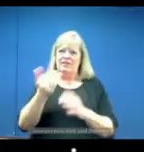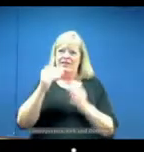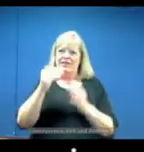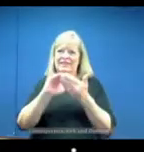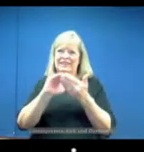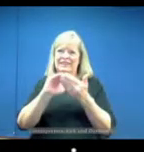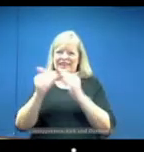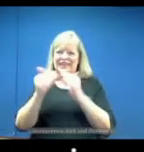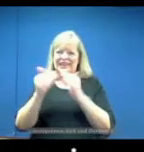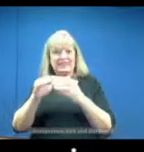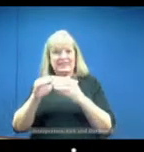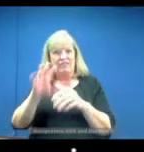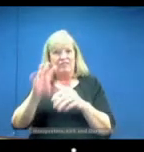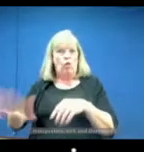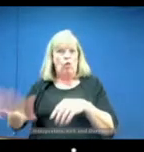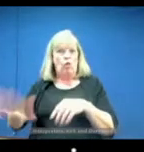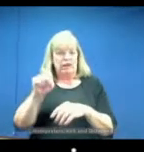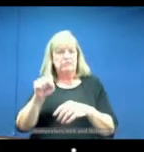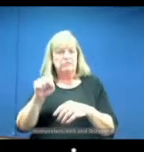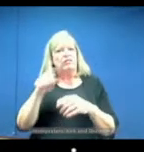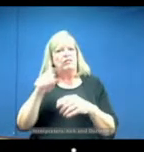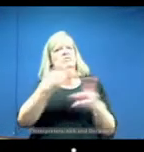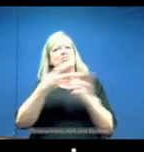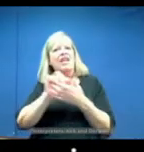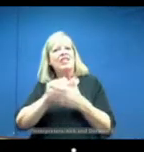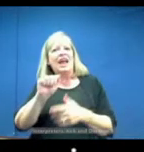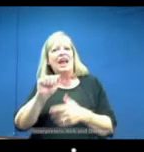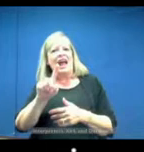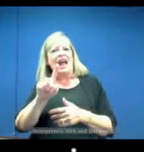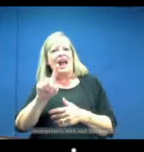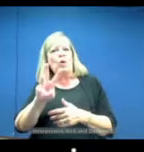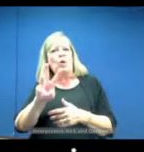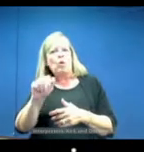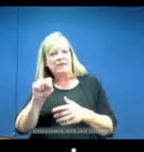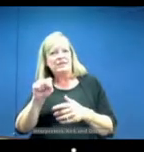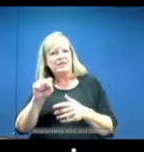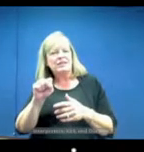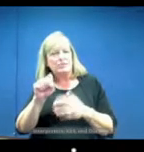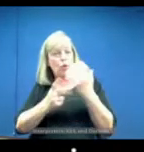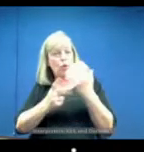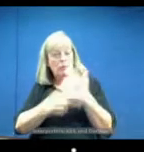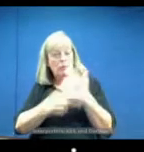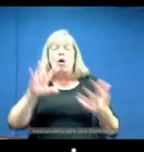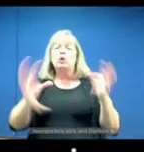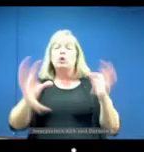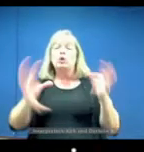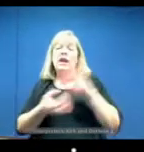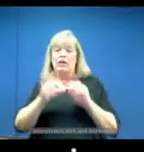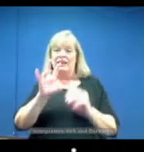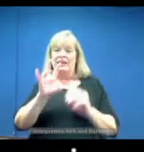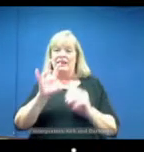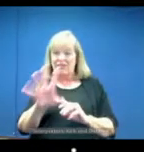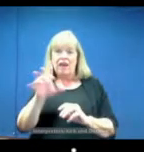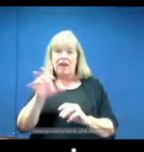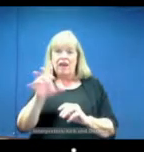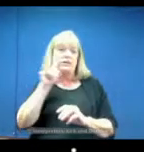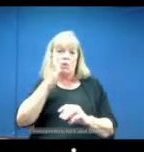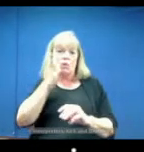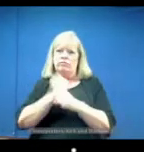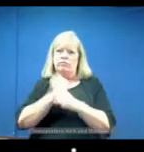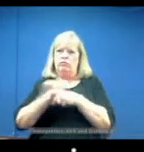model, the ADLAS model. In total, 75 deaf women received the training over 3 years.